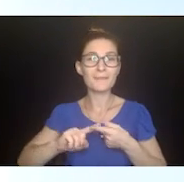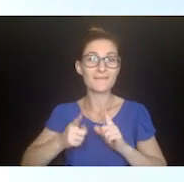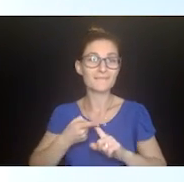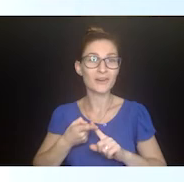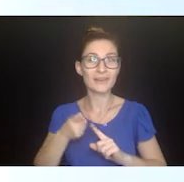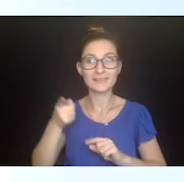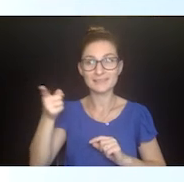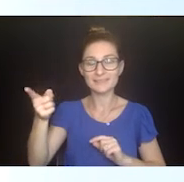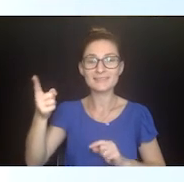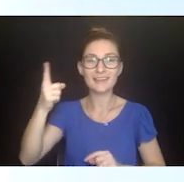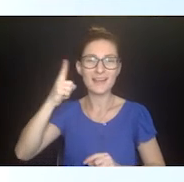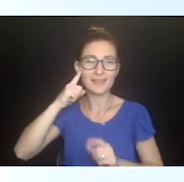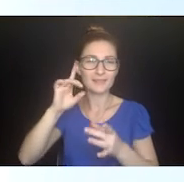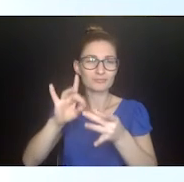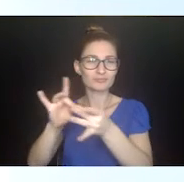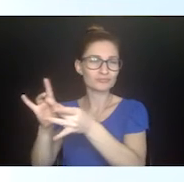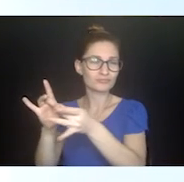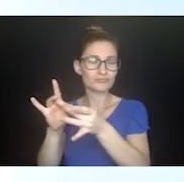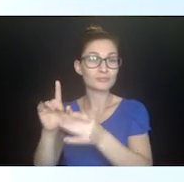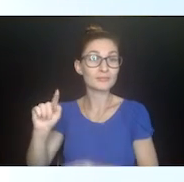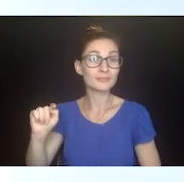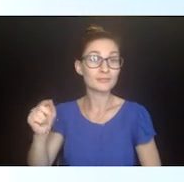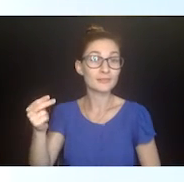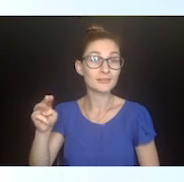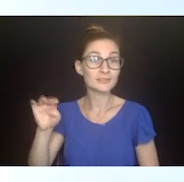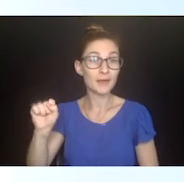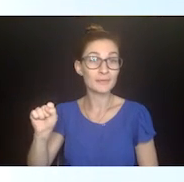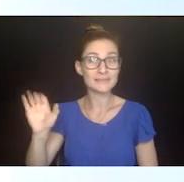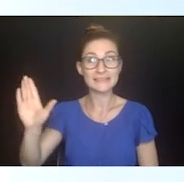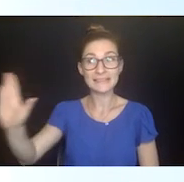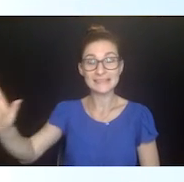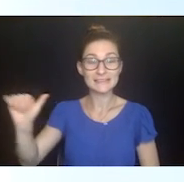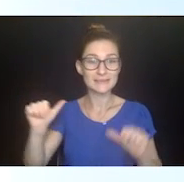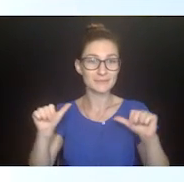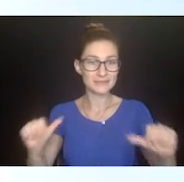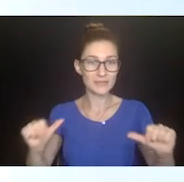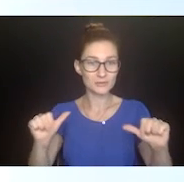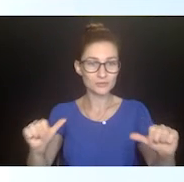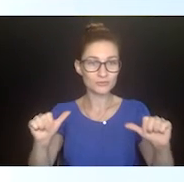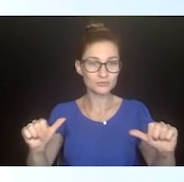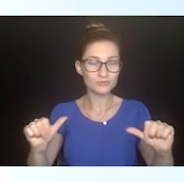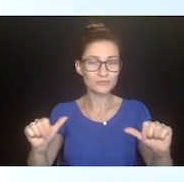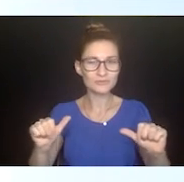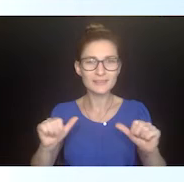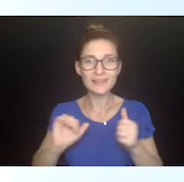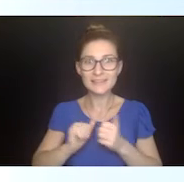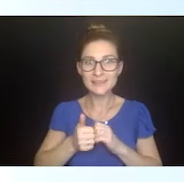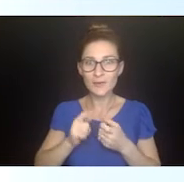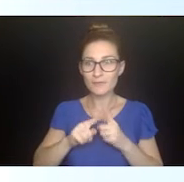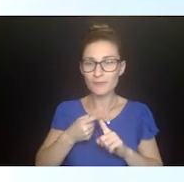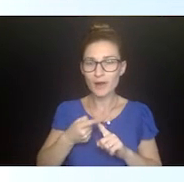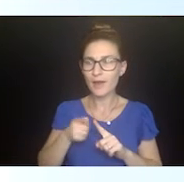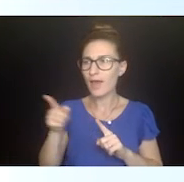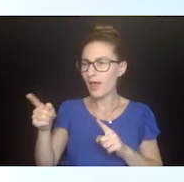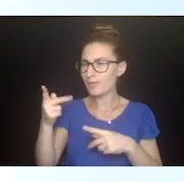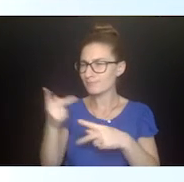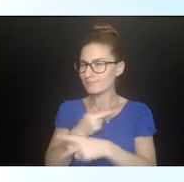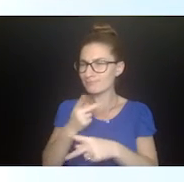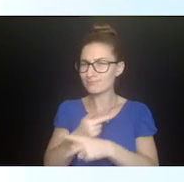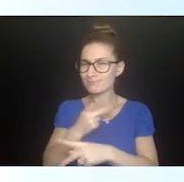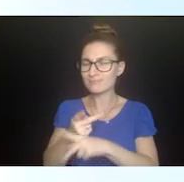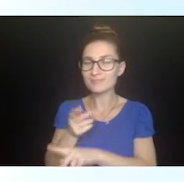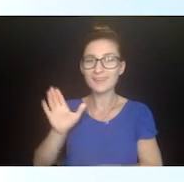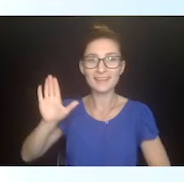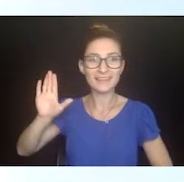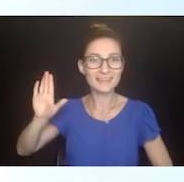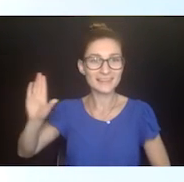friend connected with Thomas's potential, and how she followed his lead to